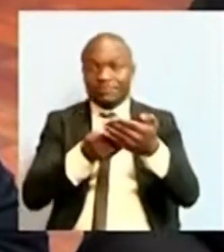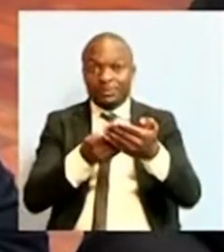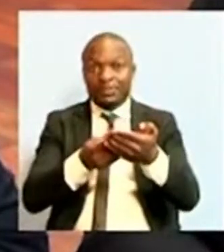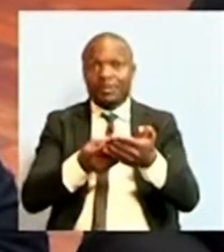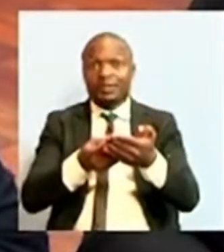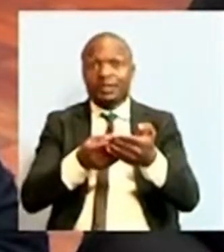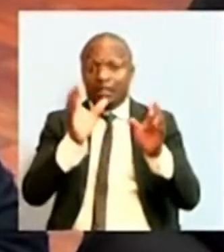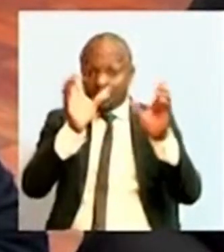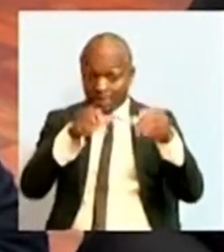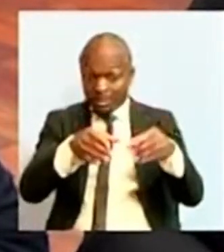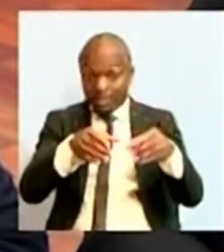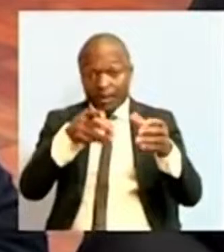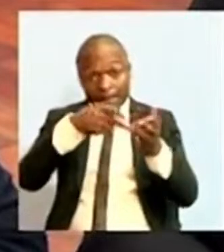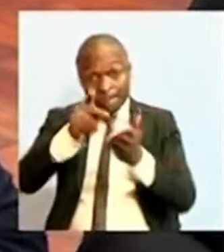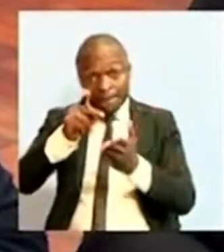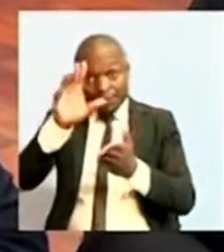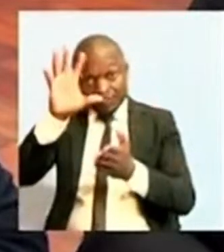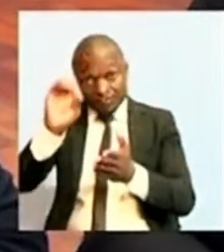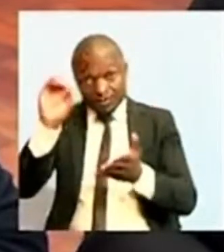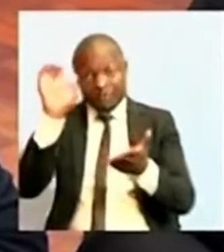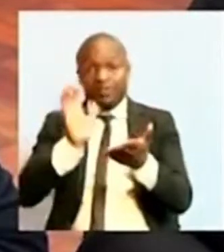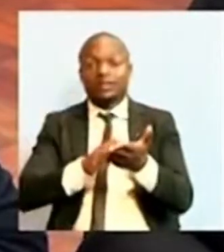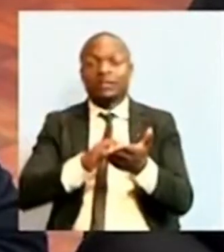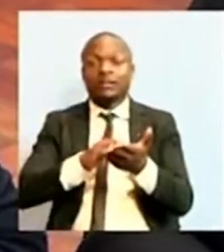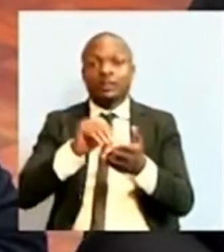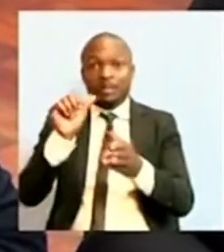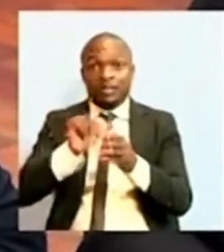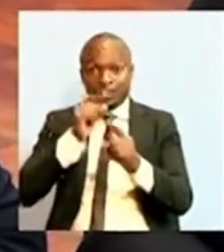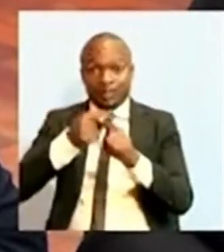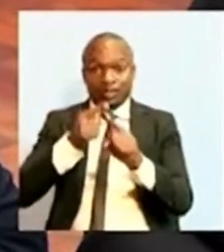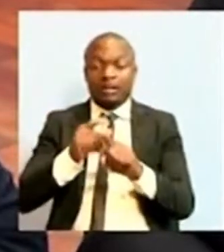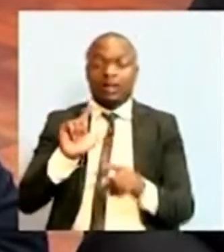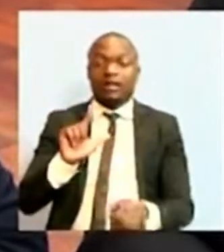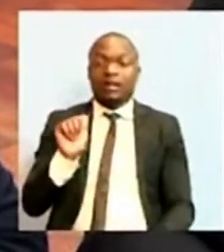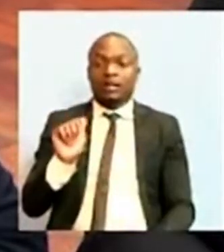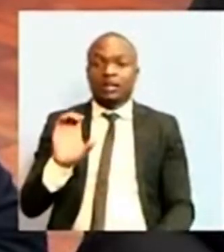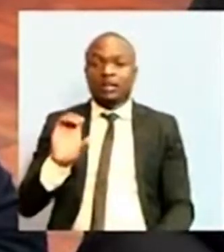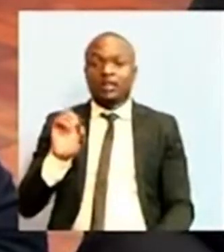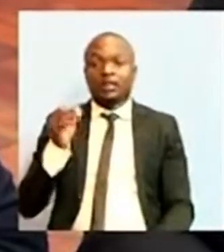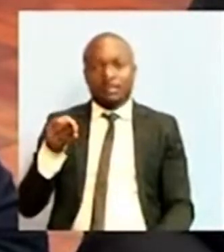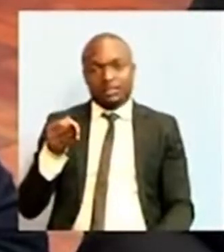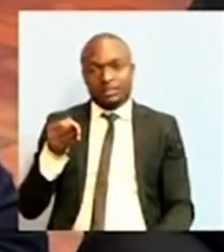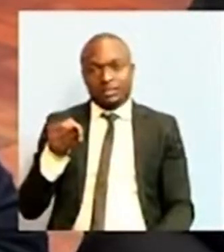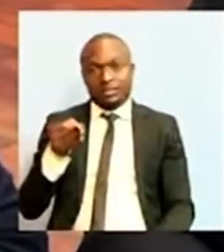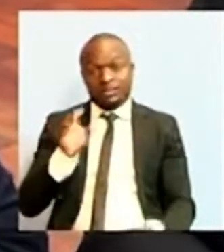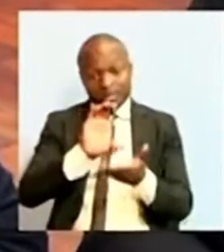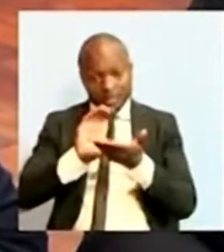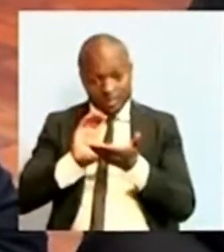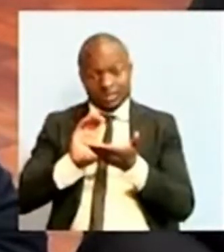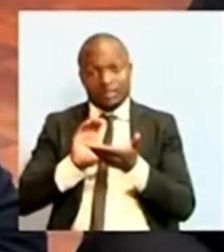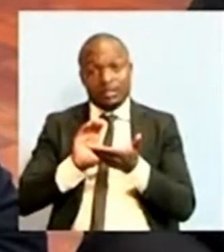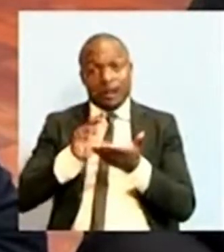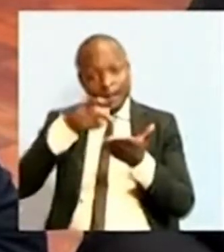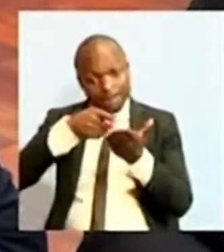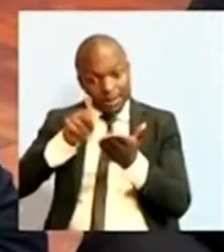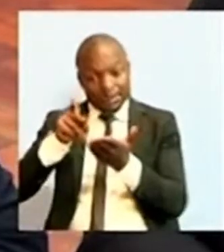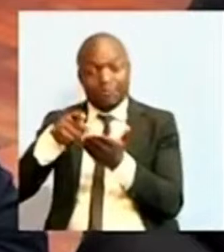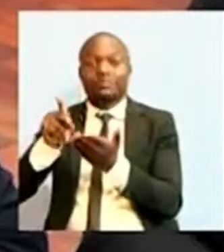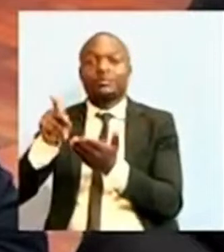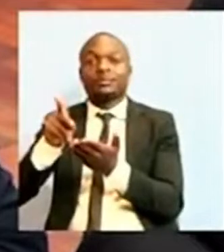Further, Chair, the Council is paying 50,000 kwacha per month to LASIF on arrears, as well as paying